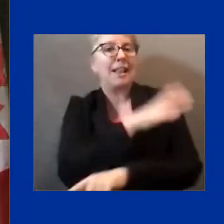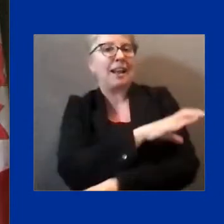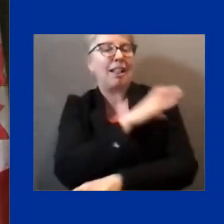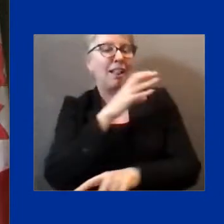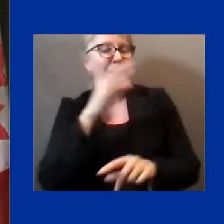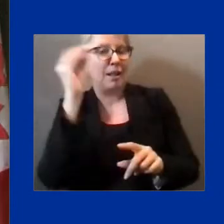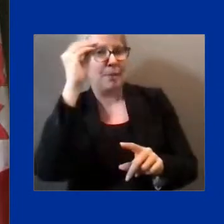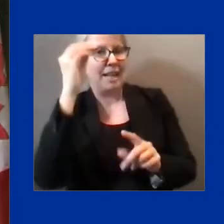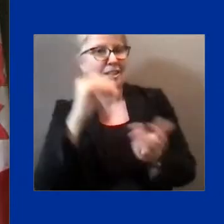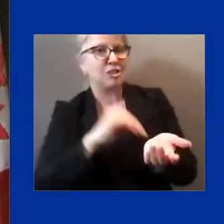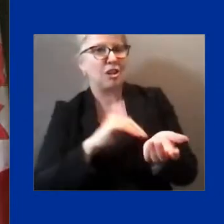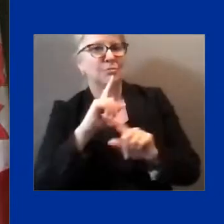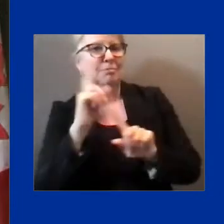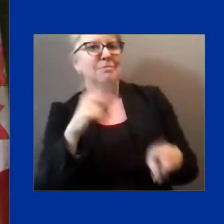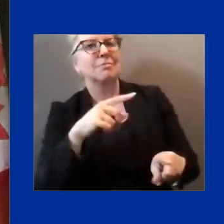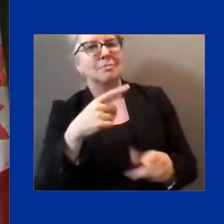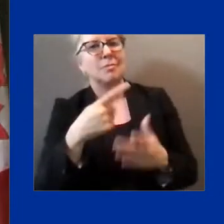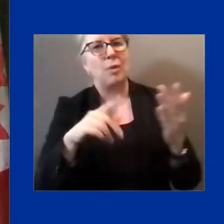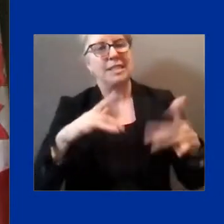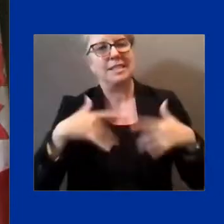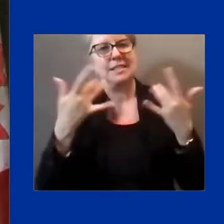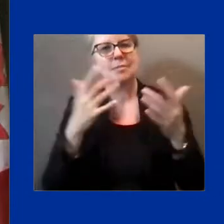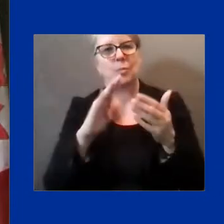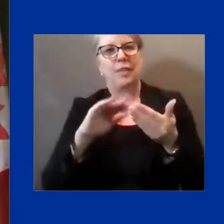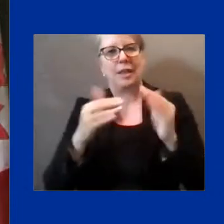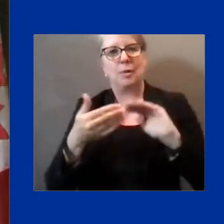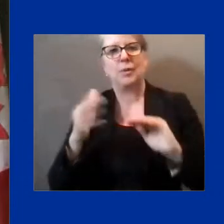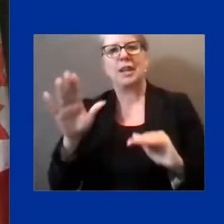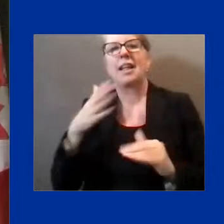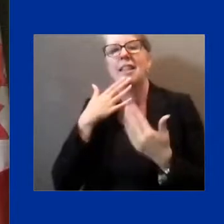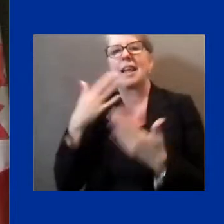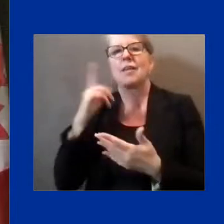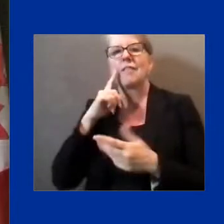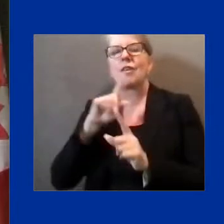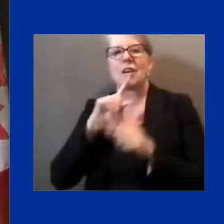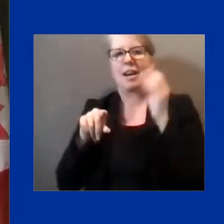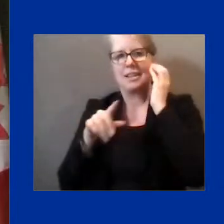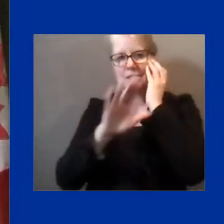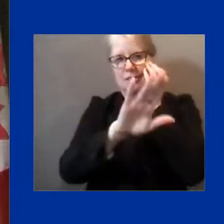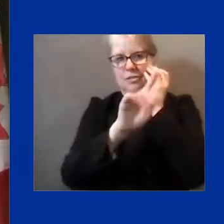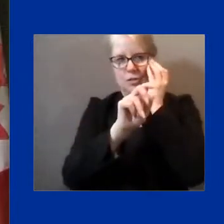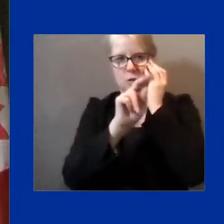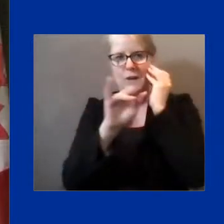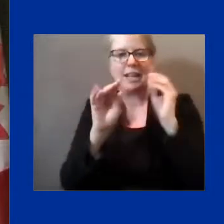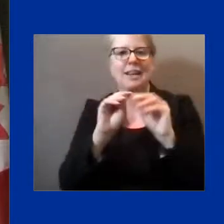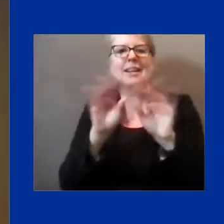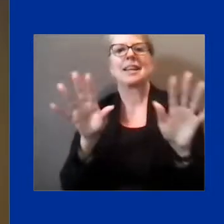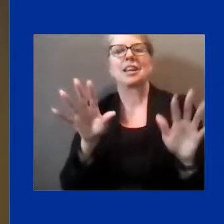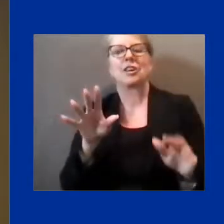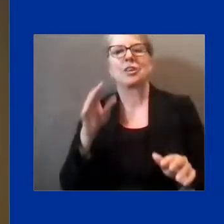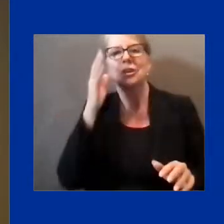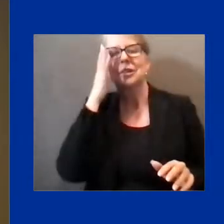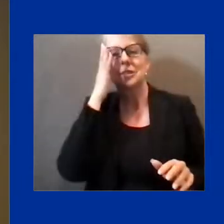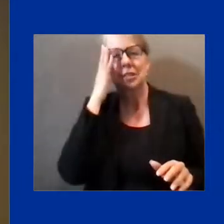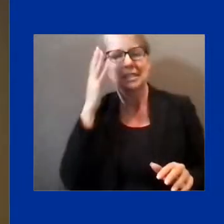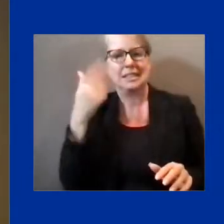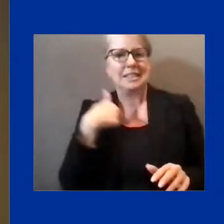this impacts what's going on with our community. Yeah, no, thanks for that, Tony. And you clearly you can see that I don't